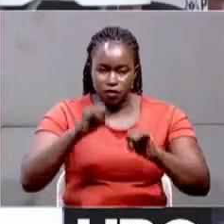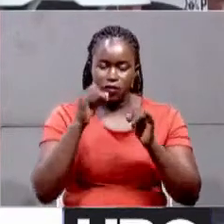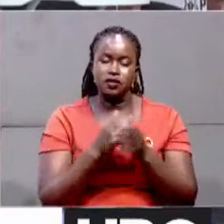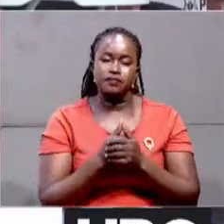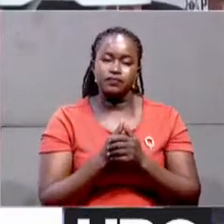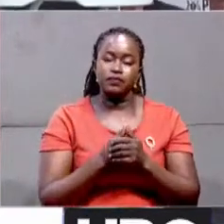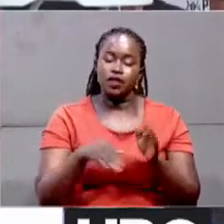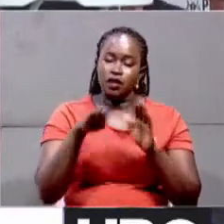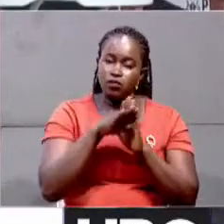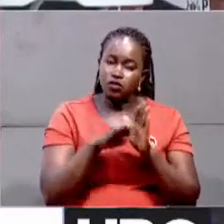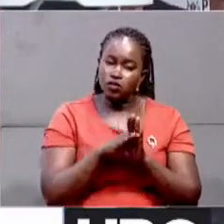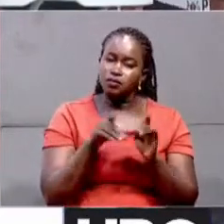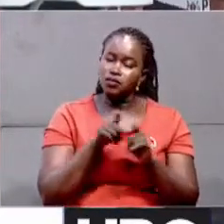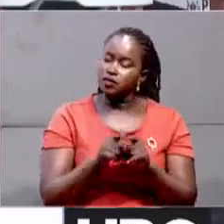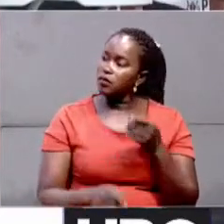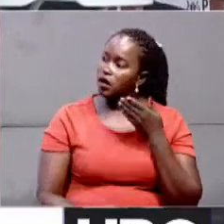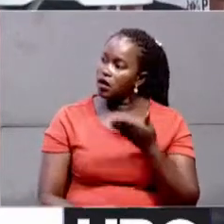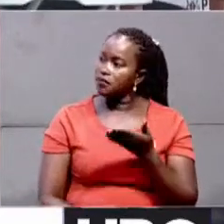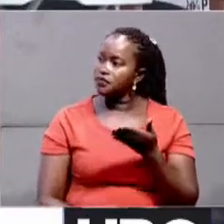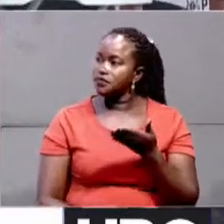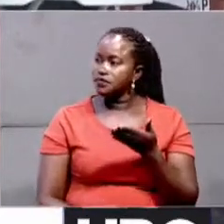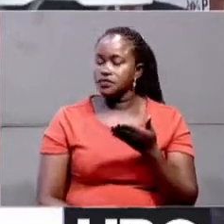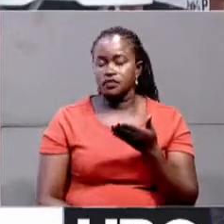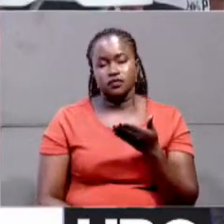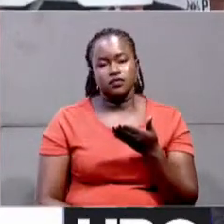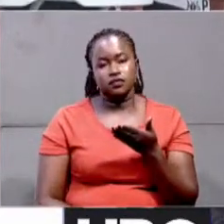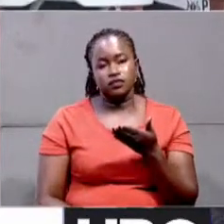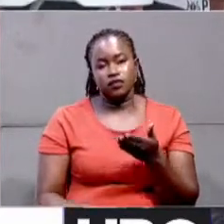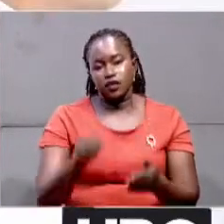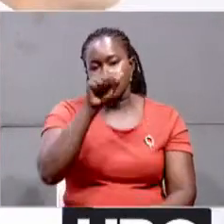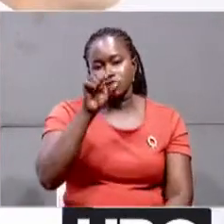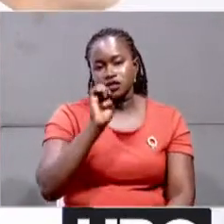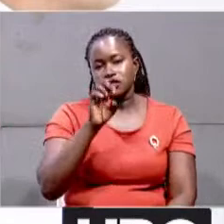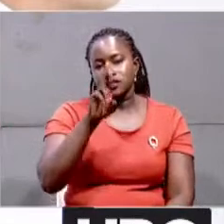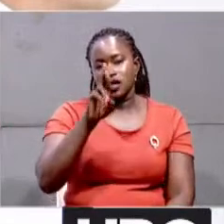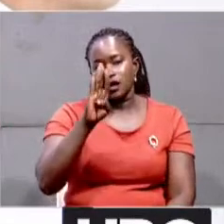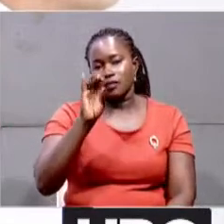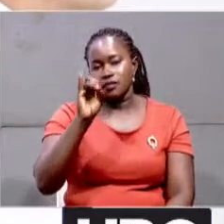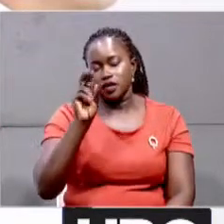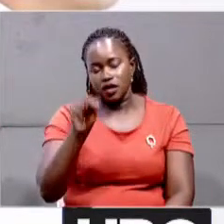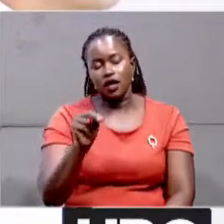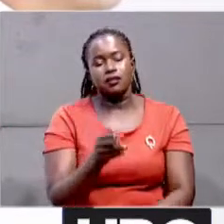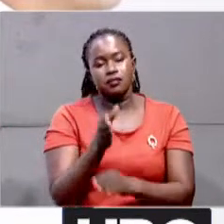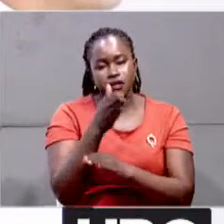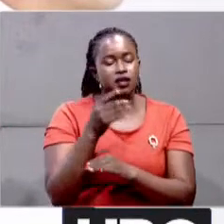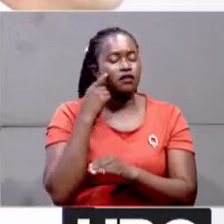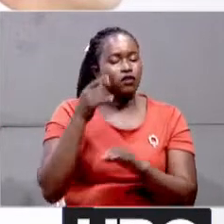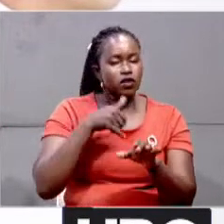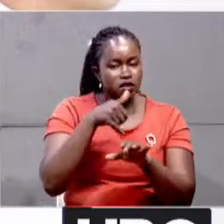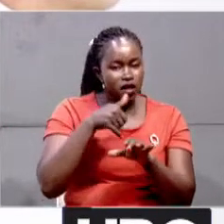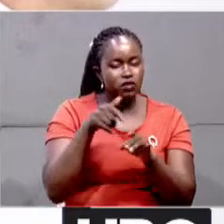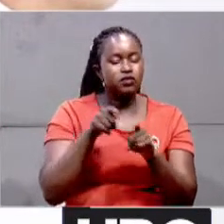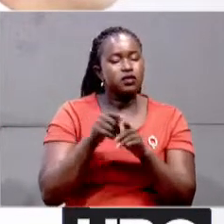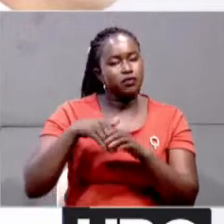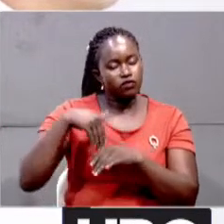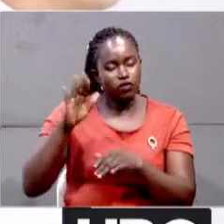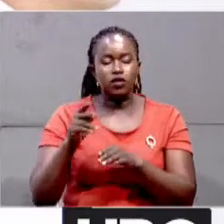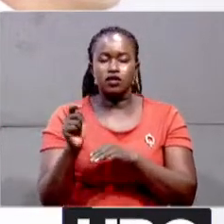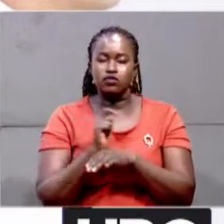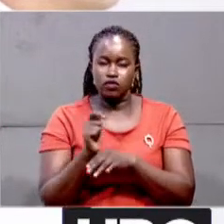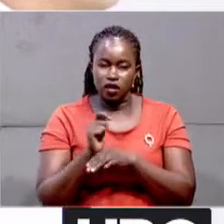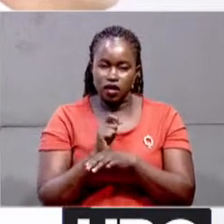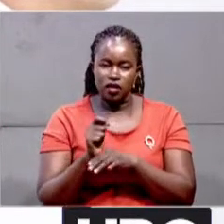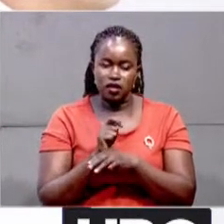was also graced by the presence of the Serbian Minister for Internal and Foreign Trade,